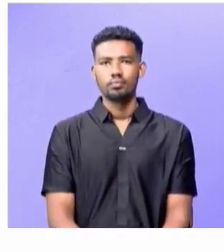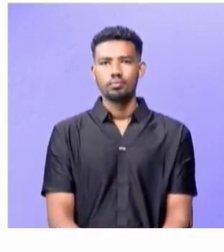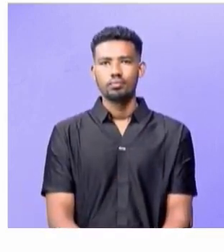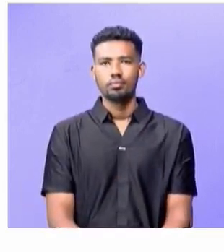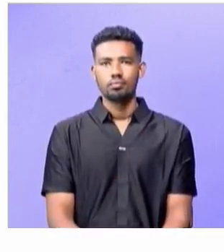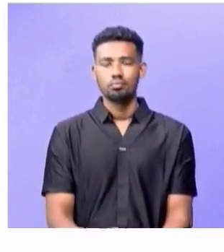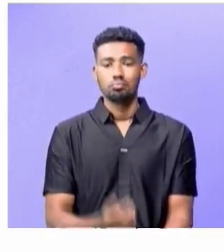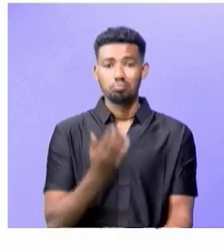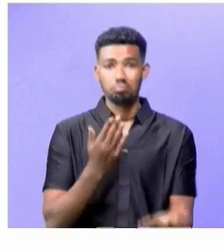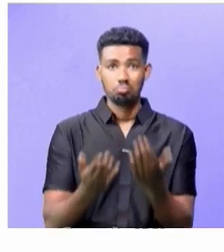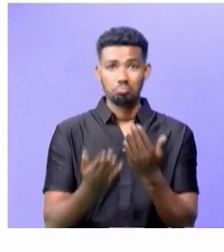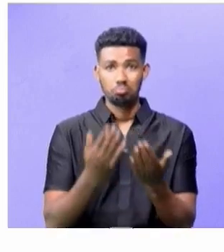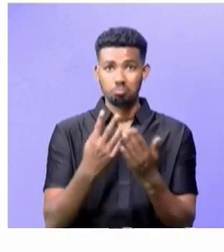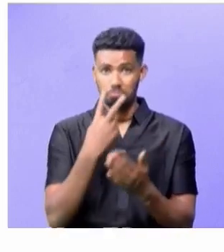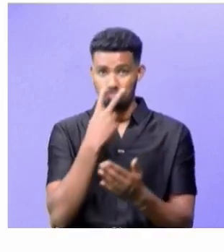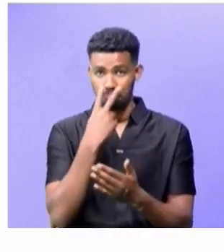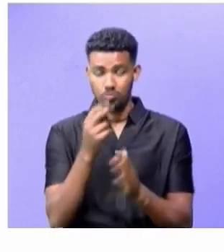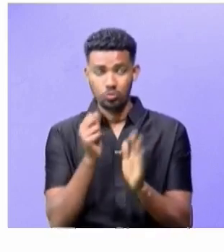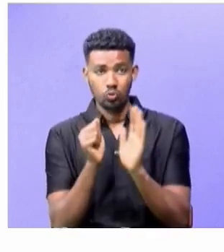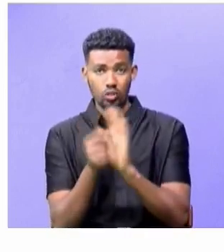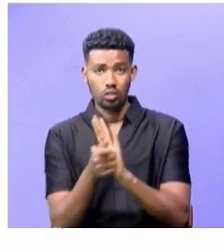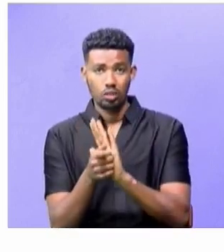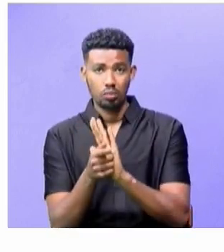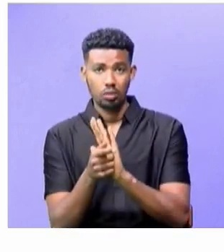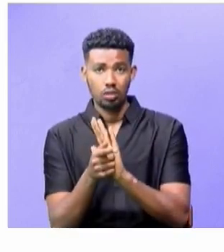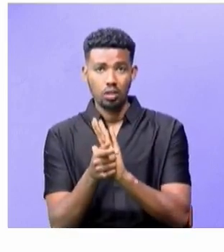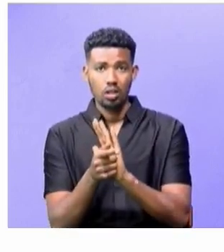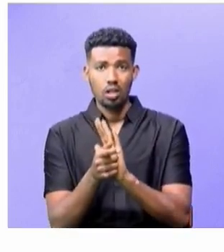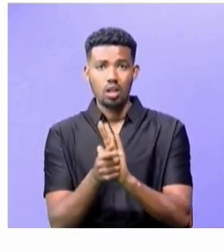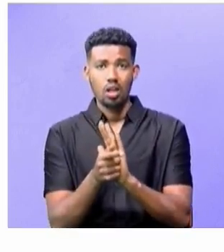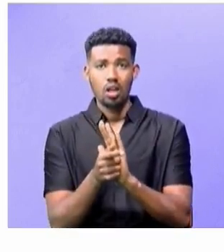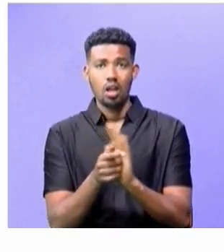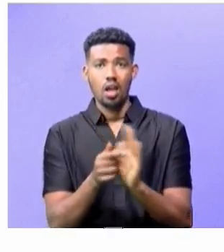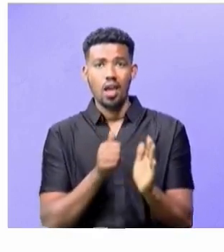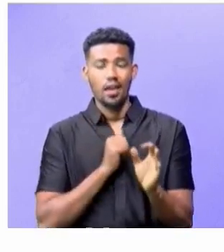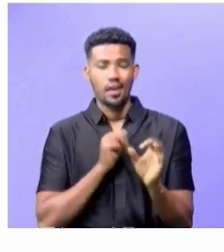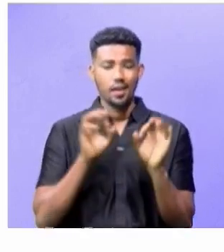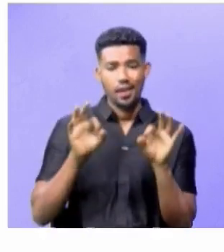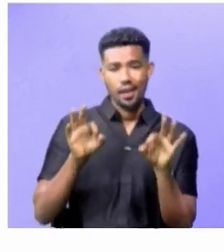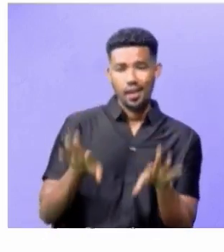It might be watching, for example, let us say, I hate